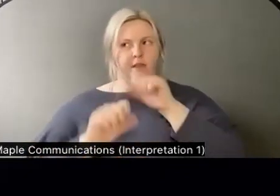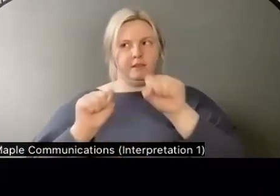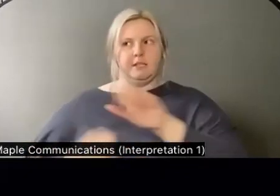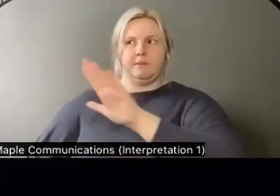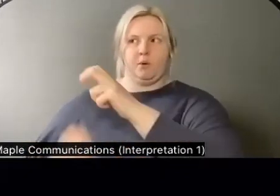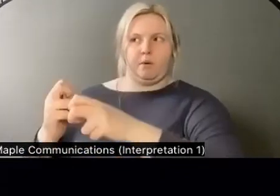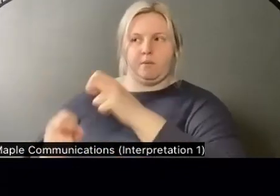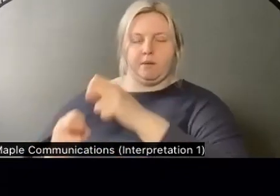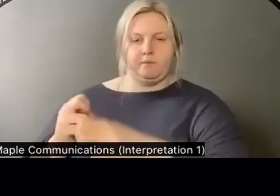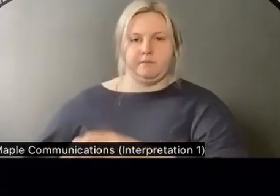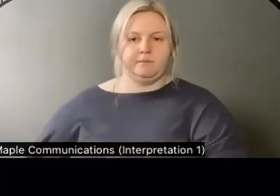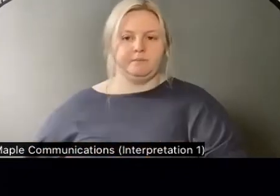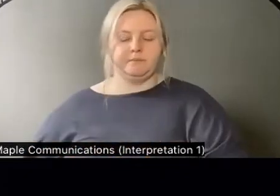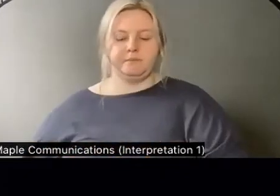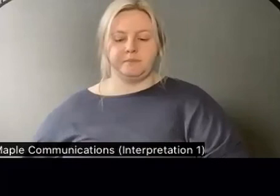economic reform.